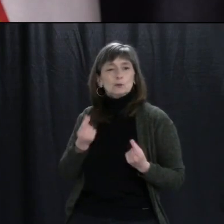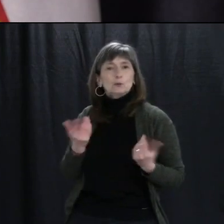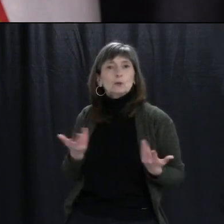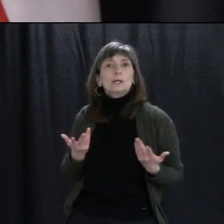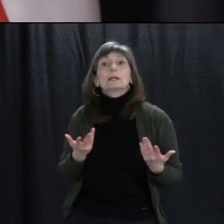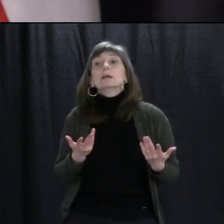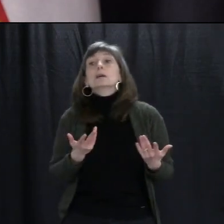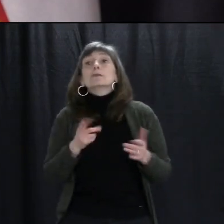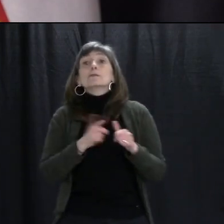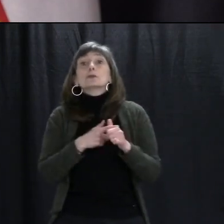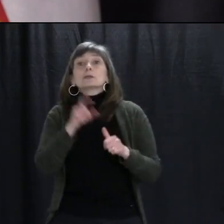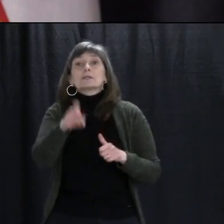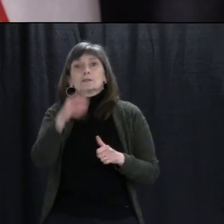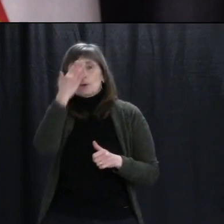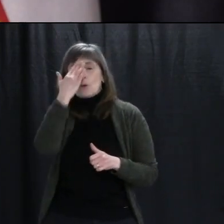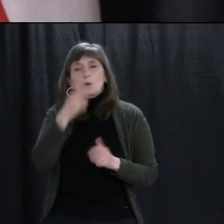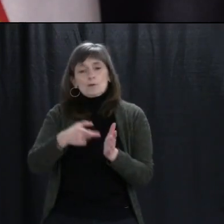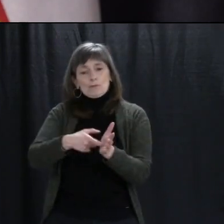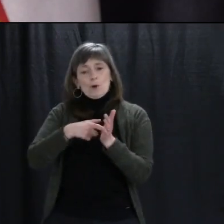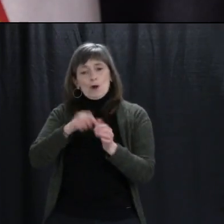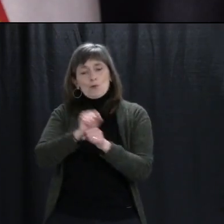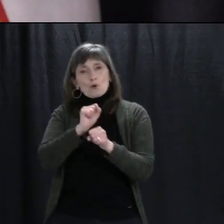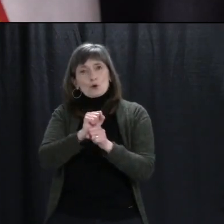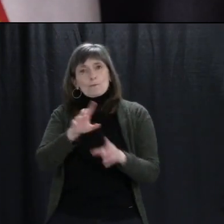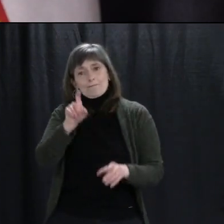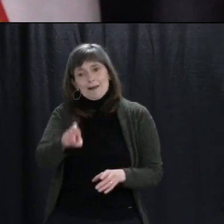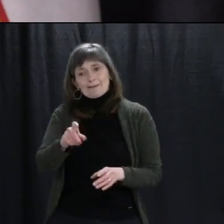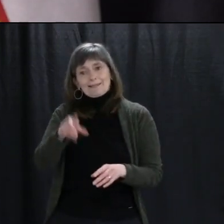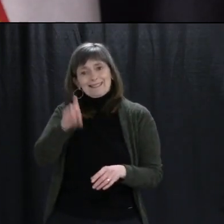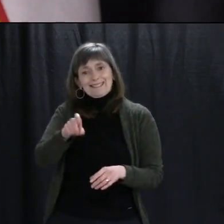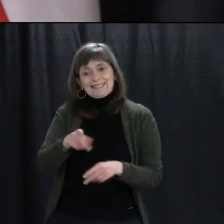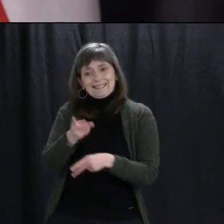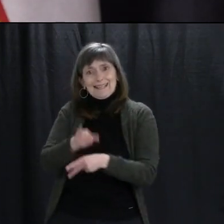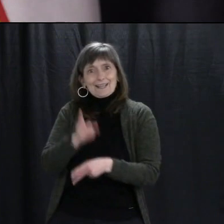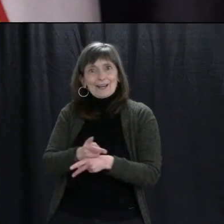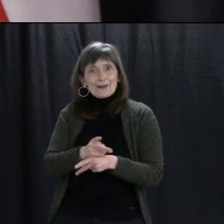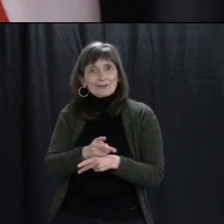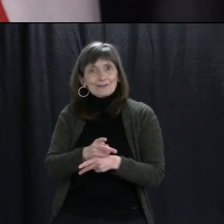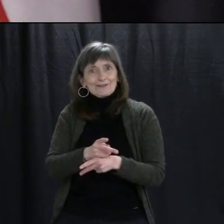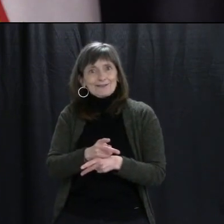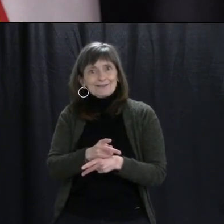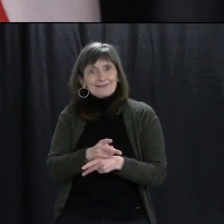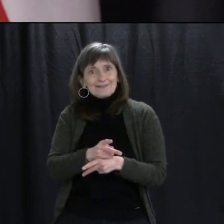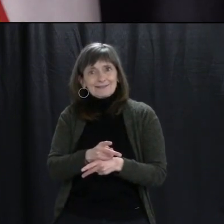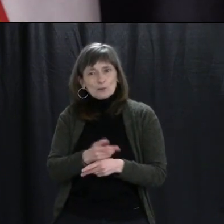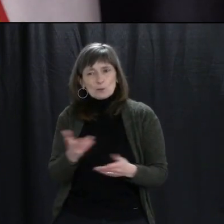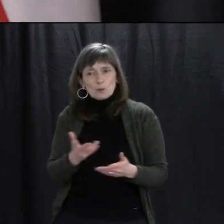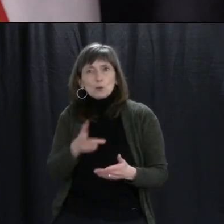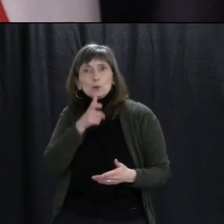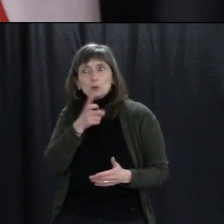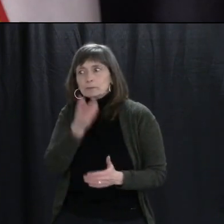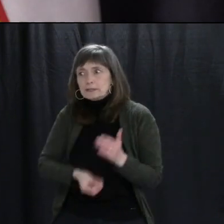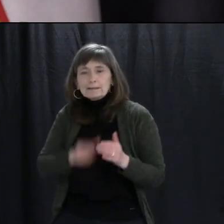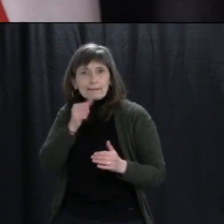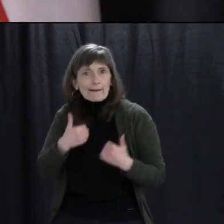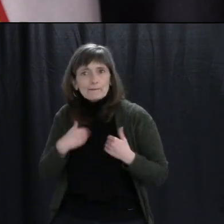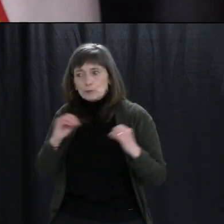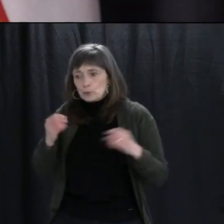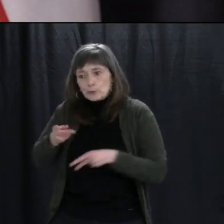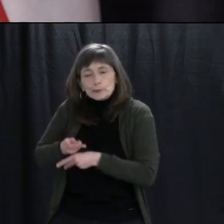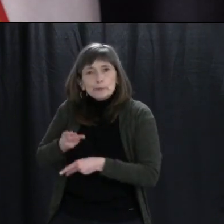how many people, how many essential workers out there would require daycare or childcare services. So we did that over the weekend. These would